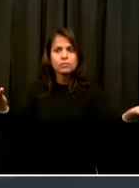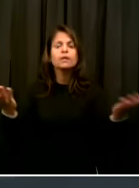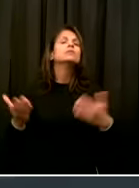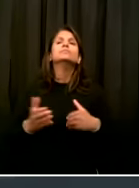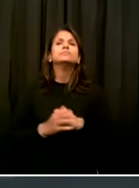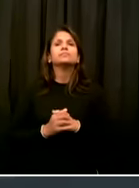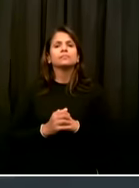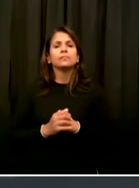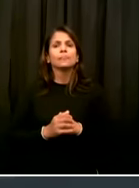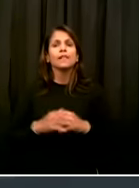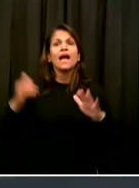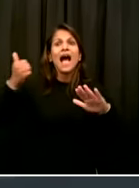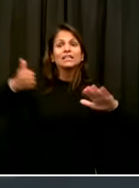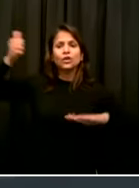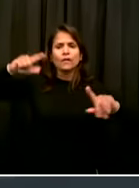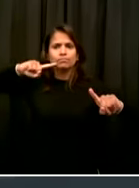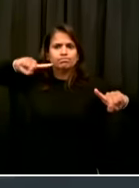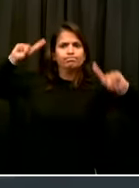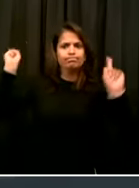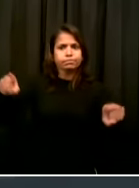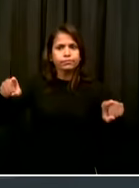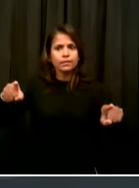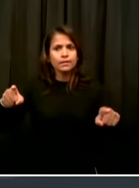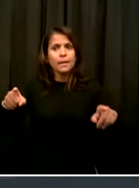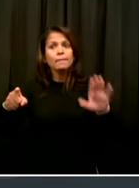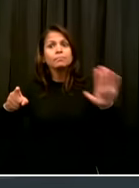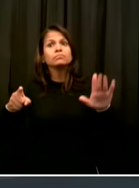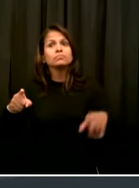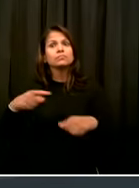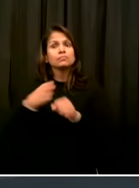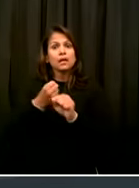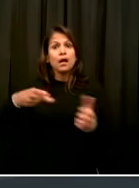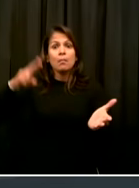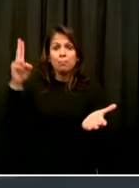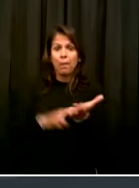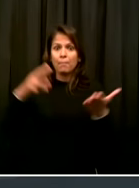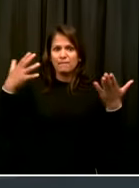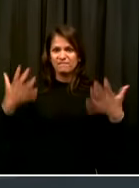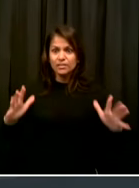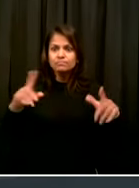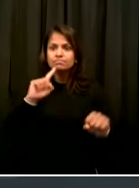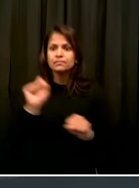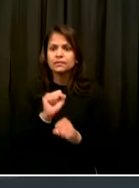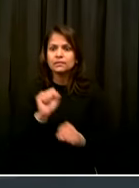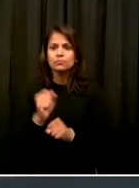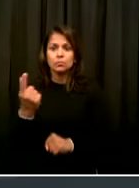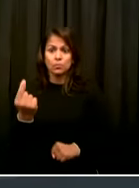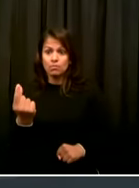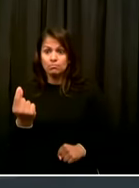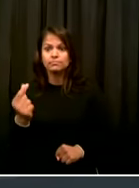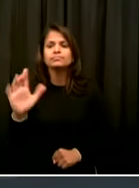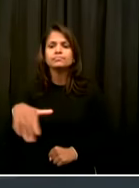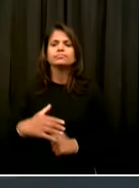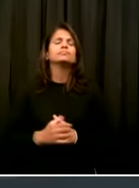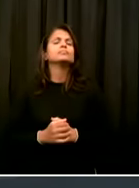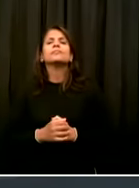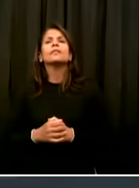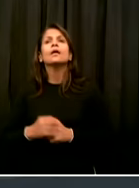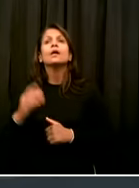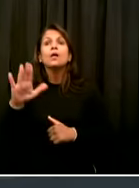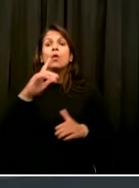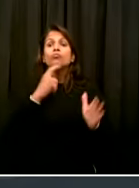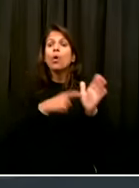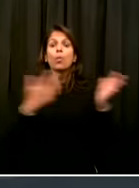and short-term rentals to have travelers from the restricted states fill out these forms